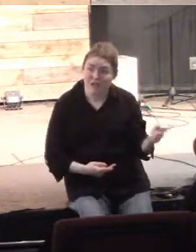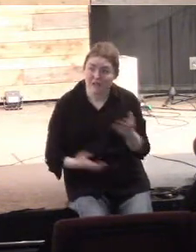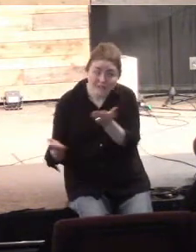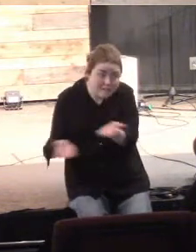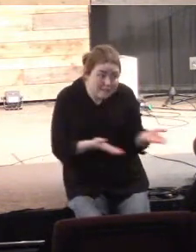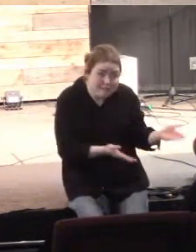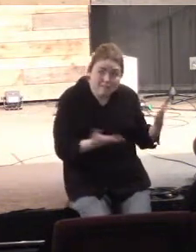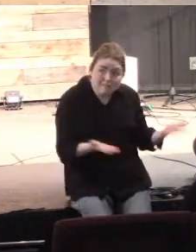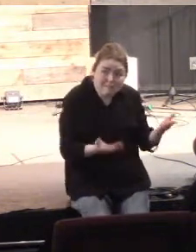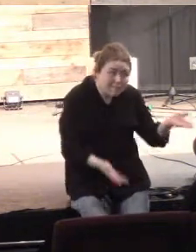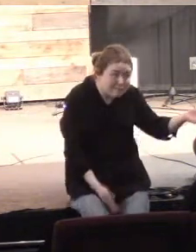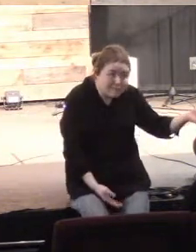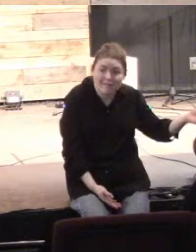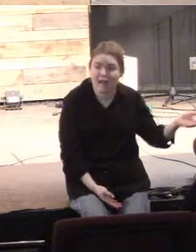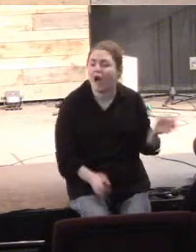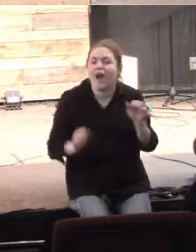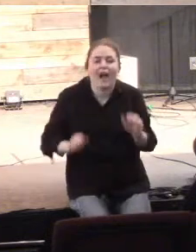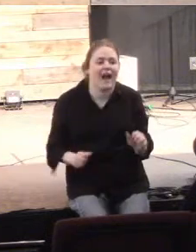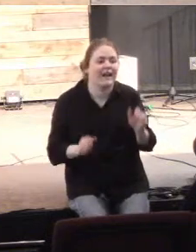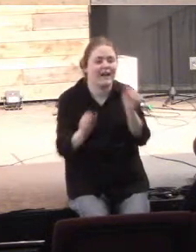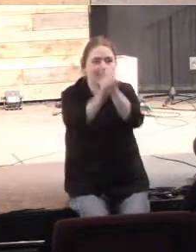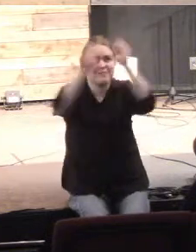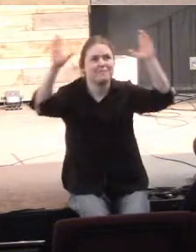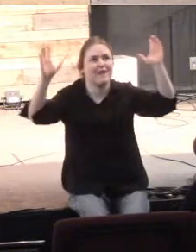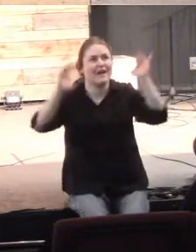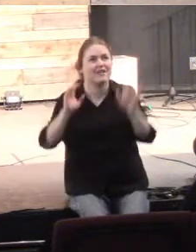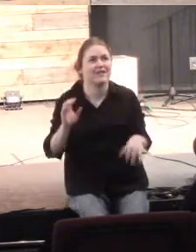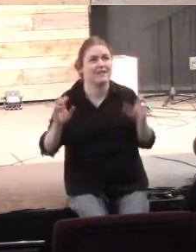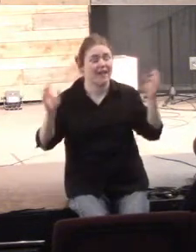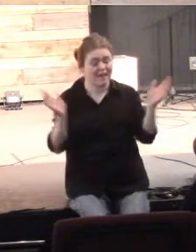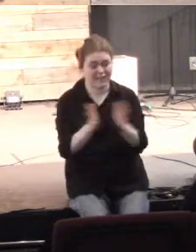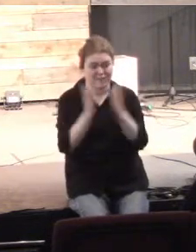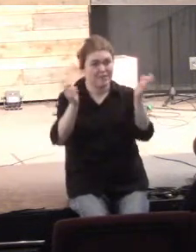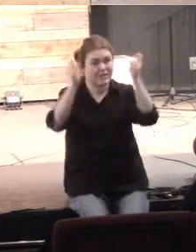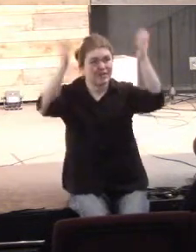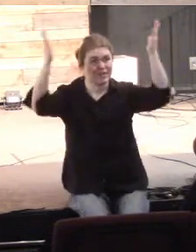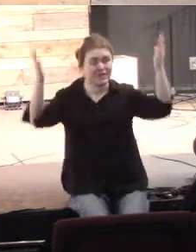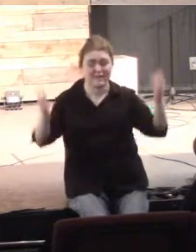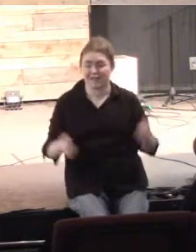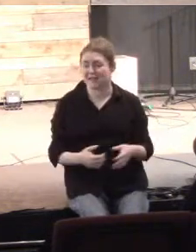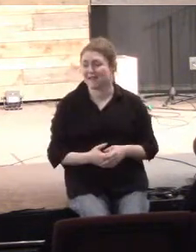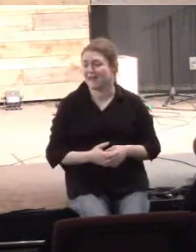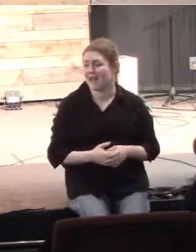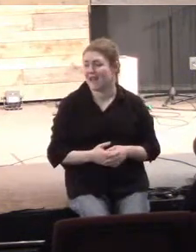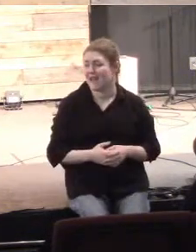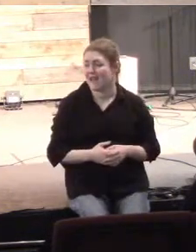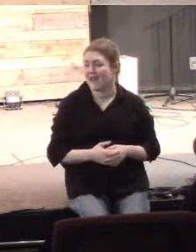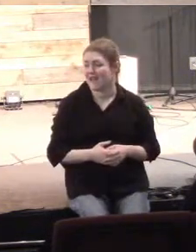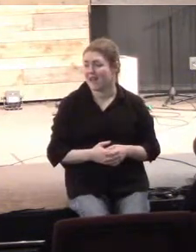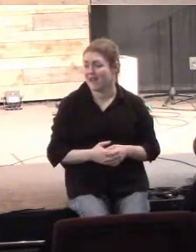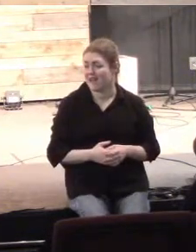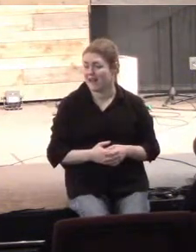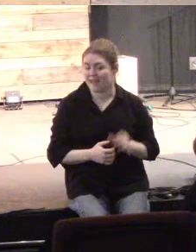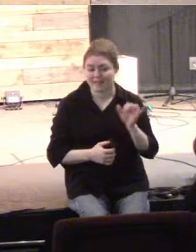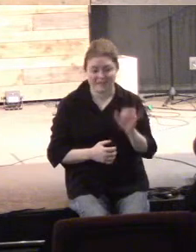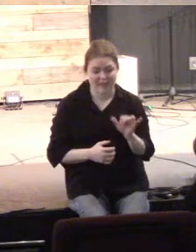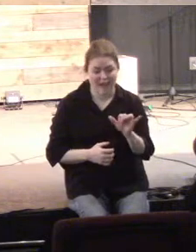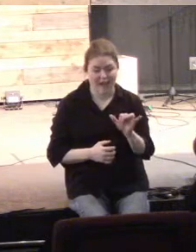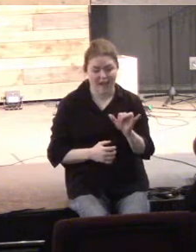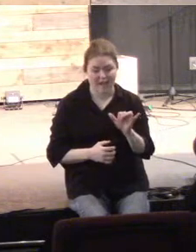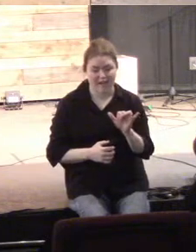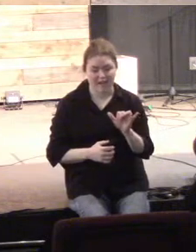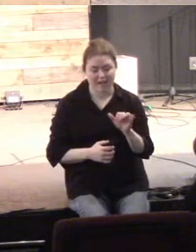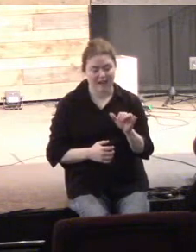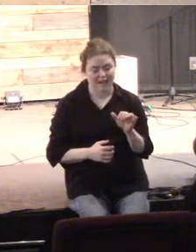I can imagine the rejoicing and the celebration. And the news spread. It spread. What an incredible God